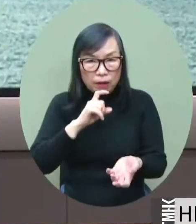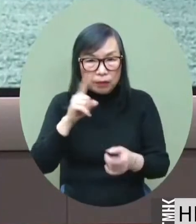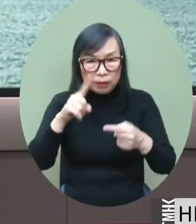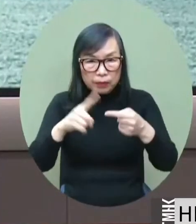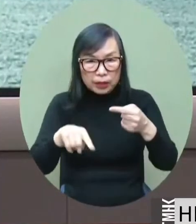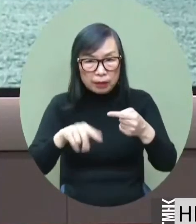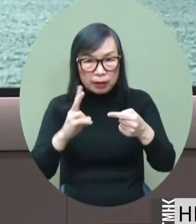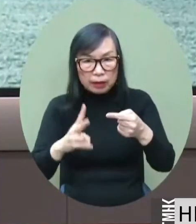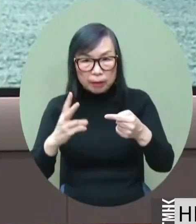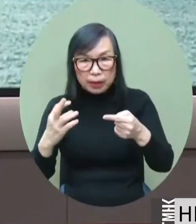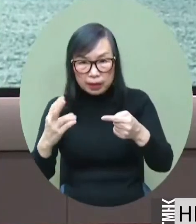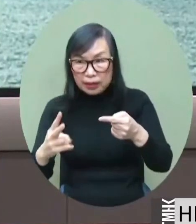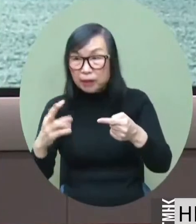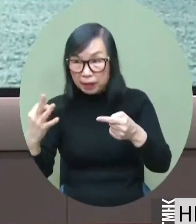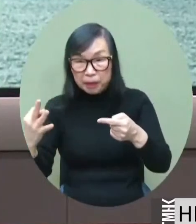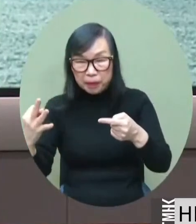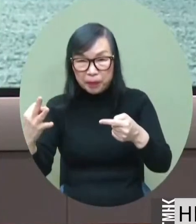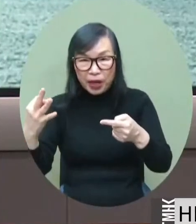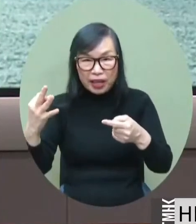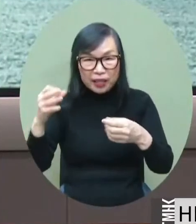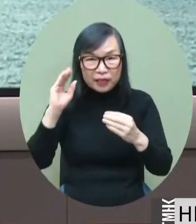to L452R.